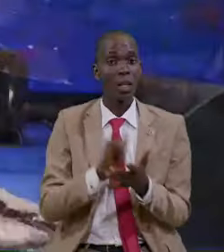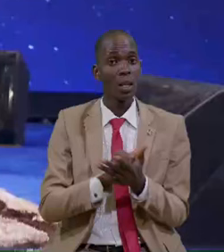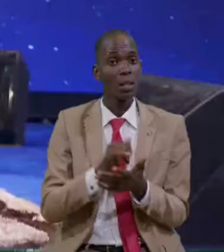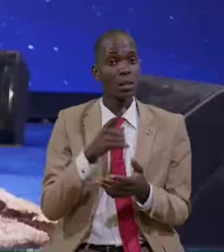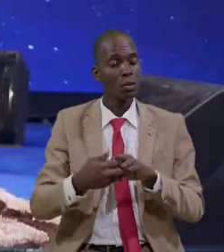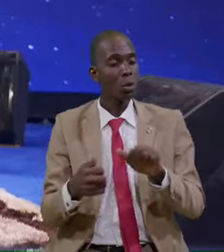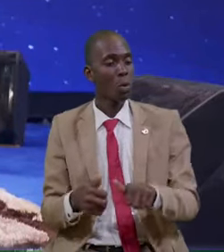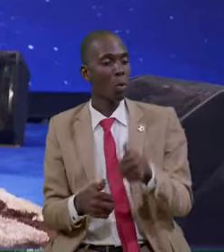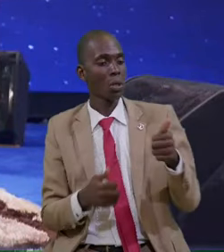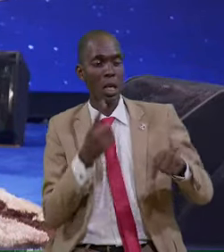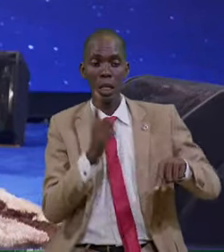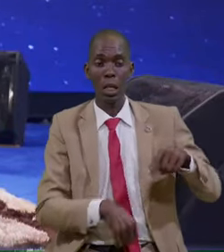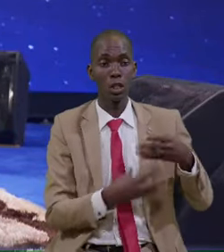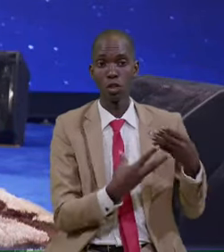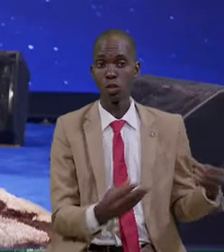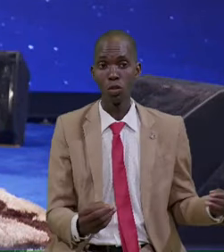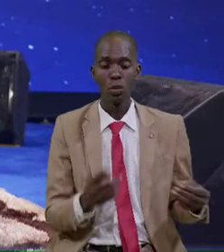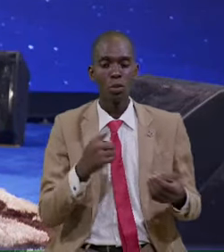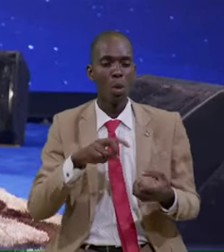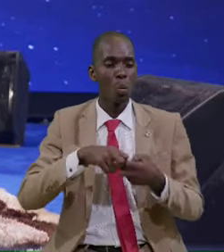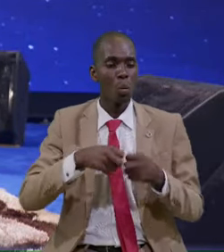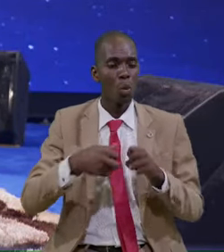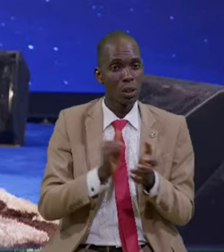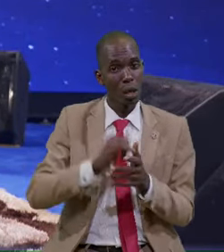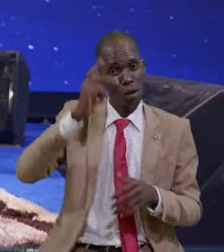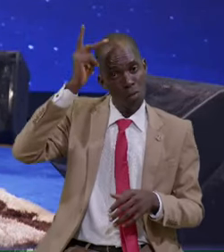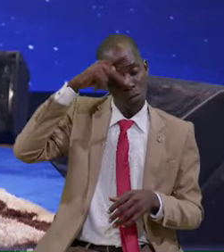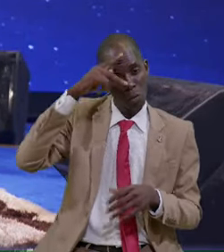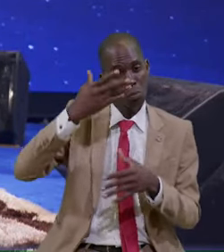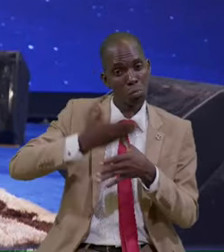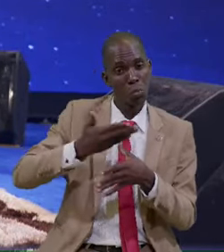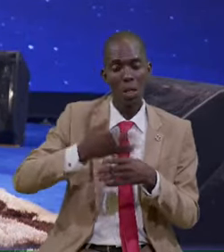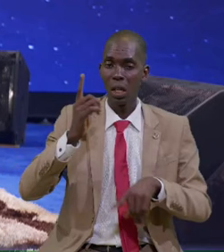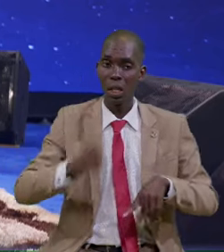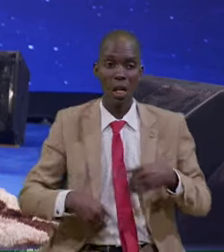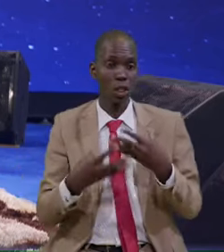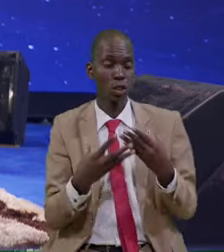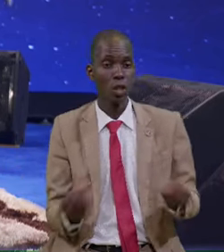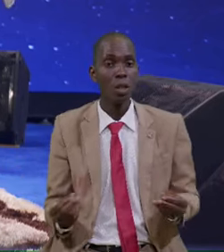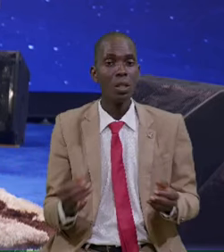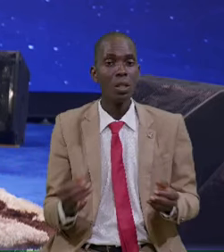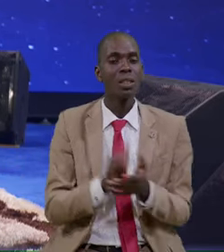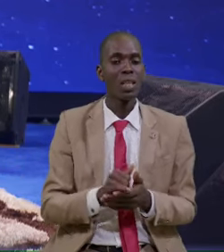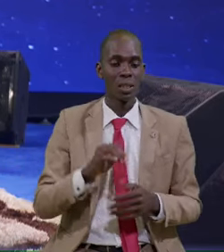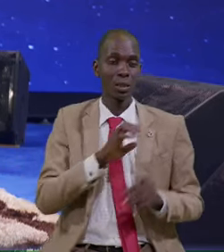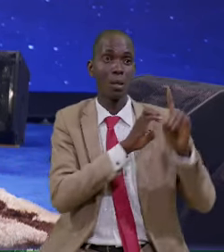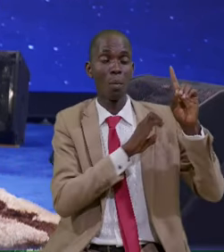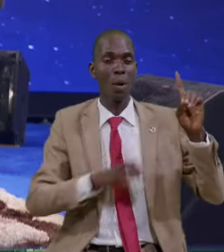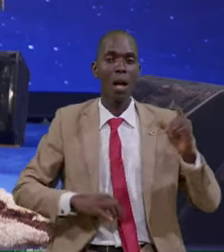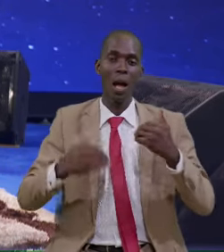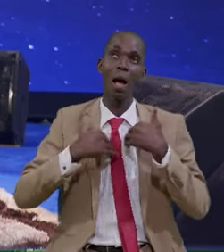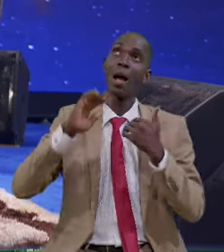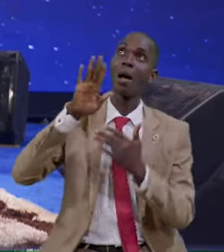cannot solve, the problems that philosophy or psychology cannot solve, that Emmanuel has come.